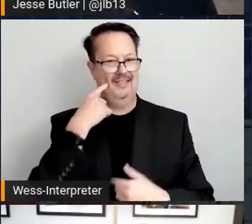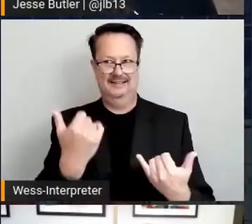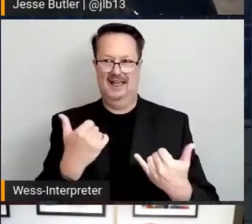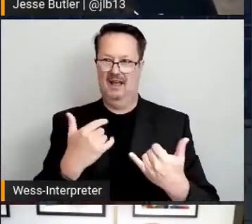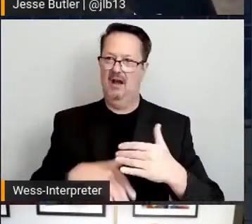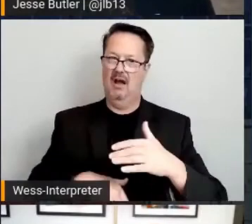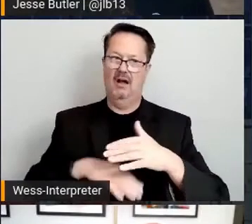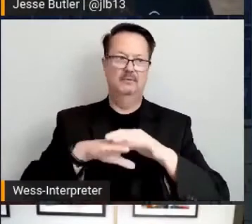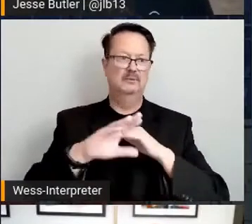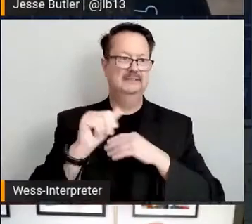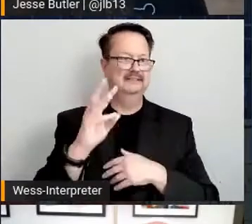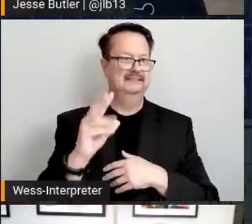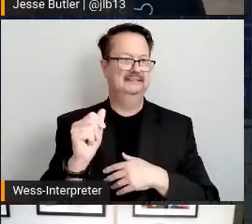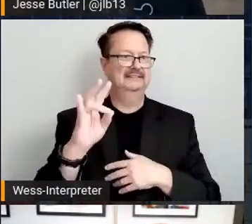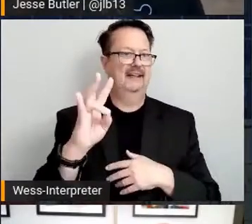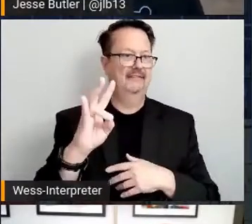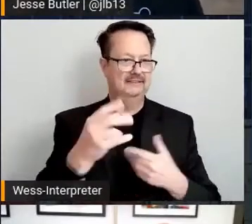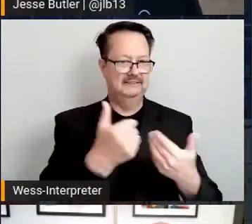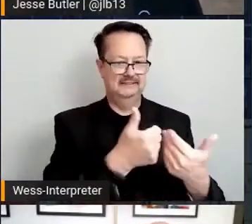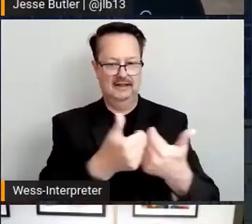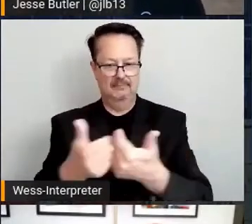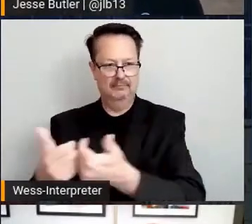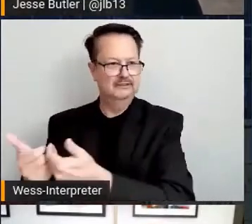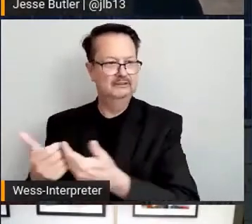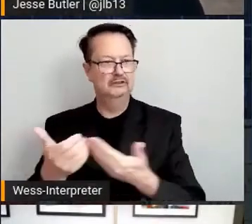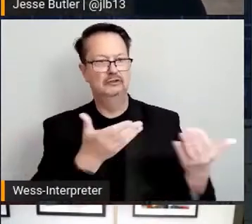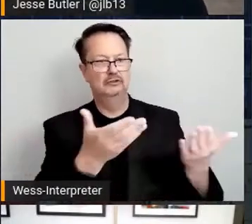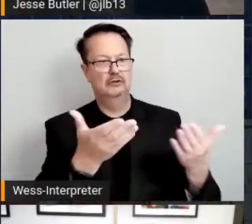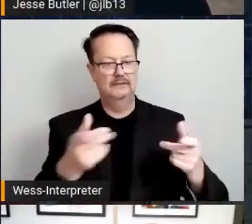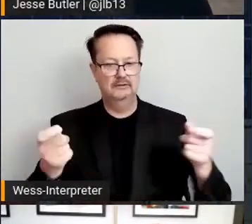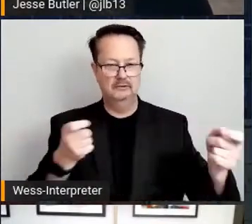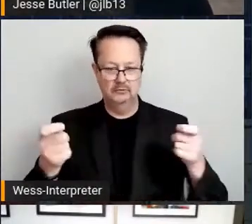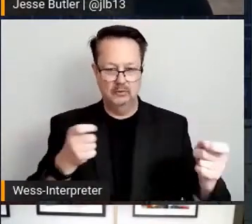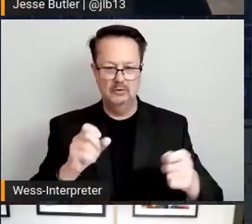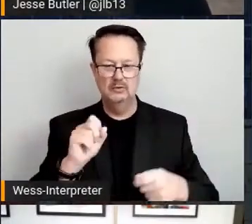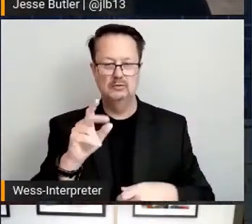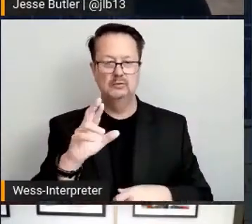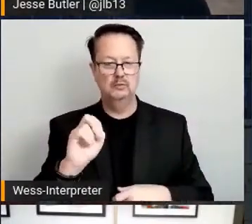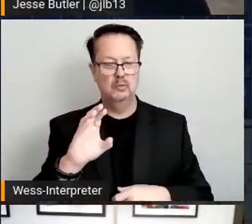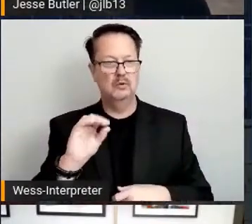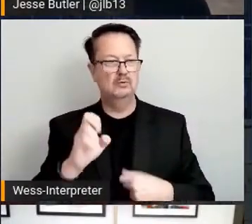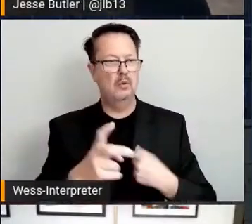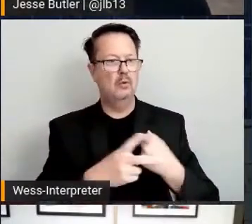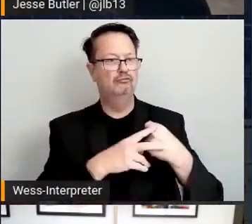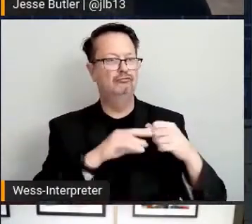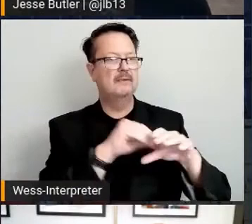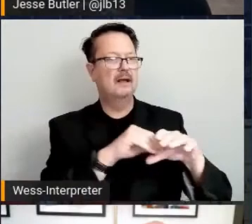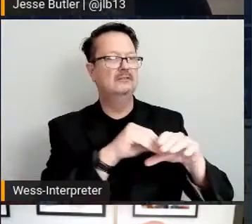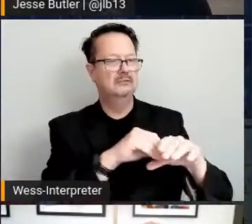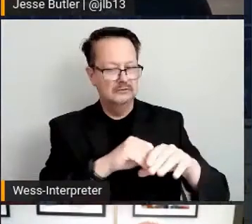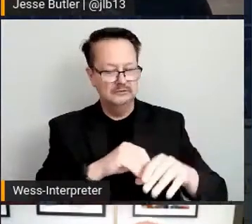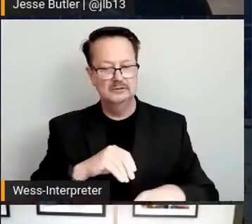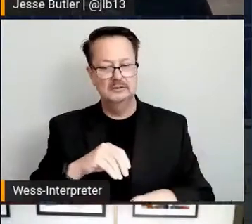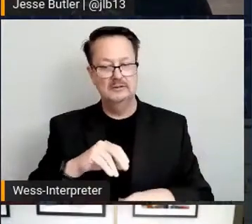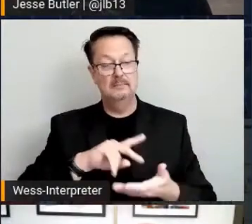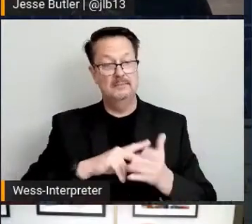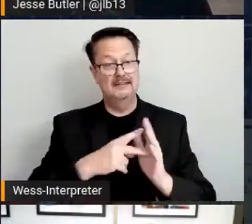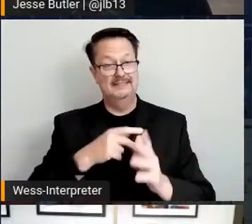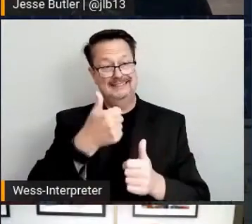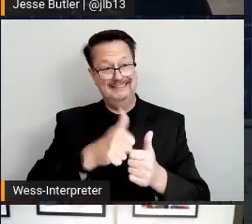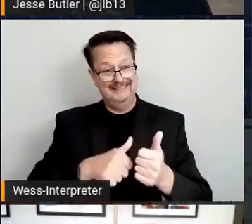16 or 17 separate service controller source code repositories where each of the individual ACK service controllers now